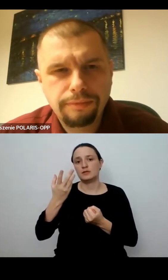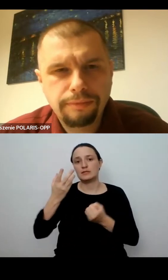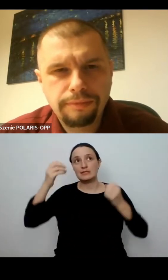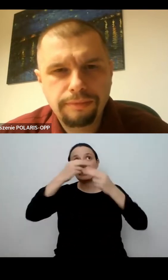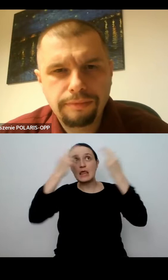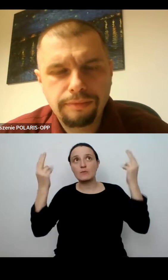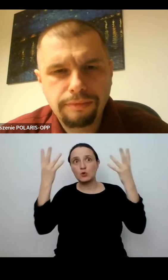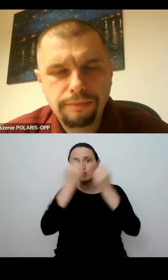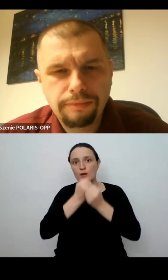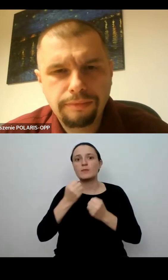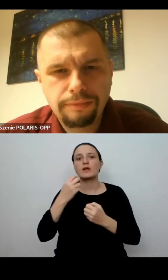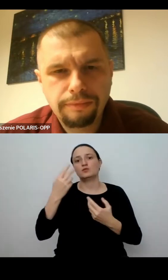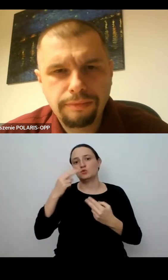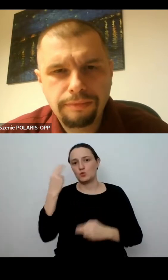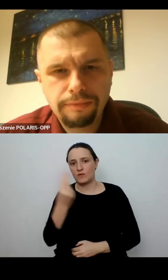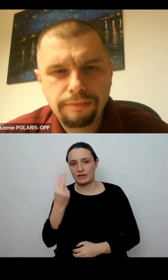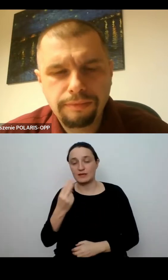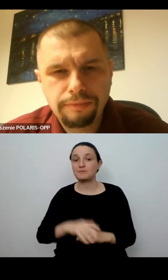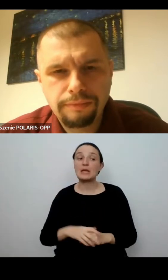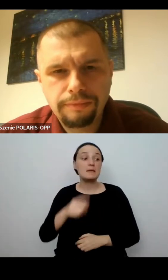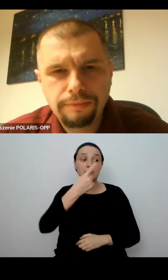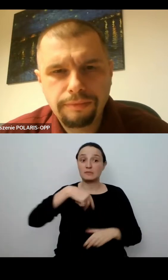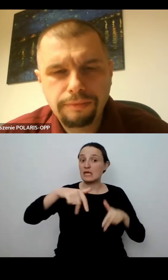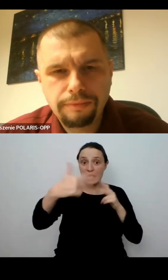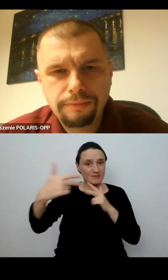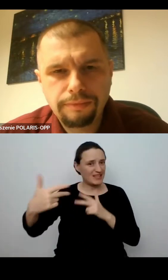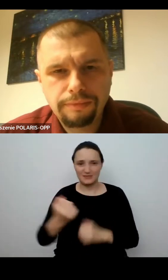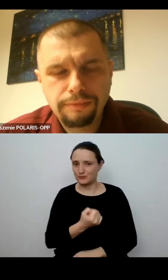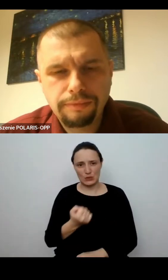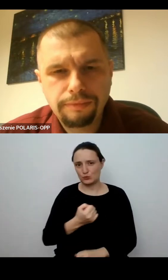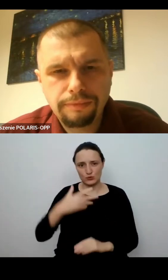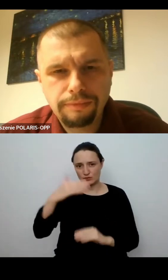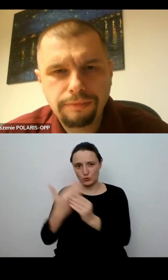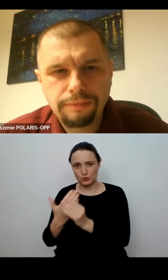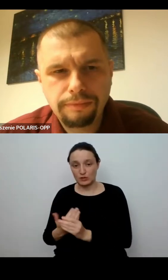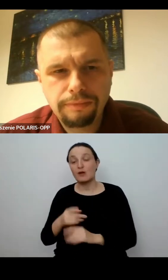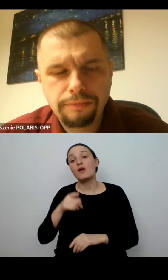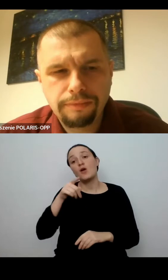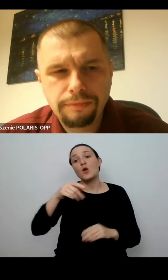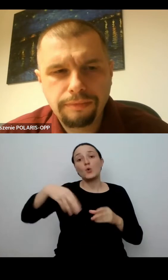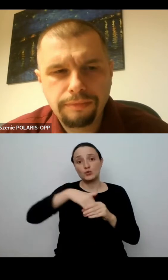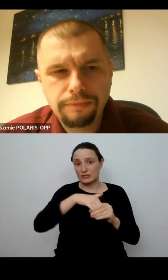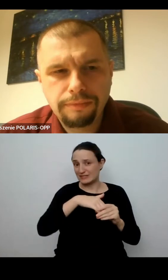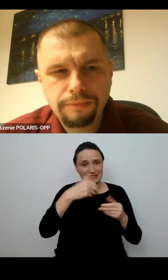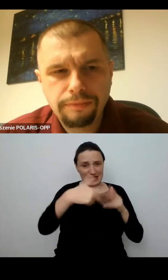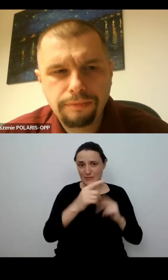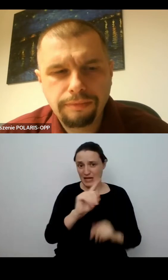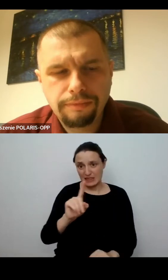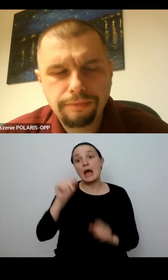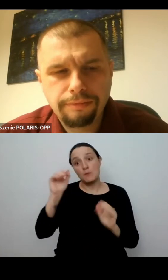wish to listen to the Polish interpretation, please join the appropriate Discord audio channel. The link to the tutorial will be also posted in the